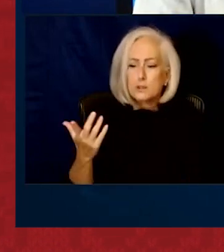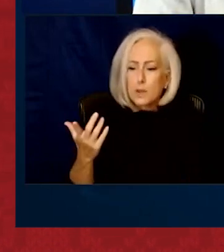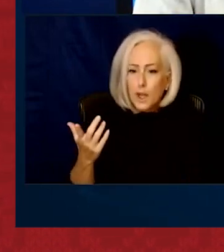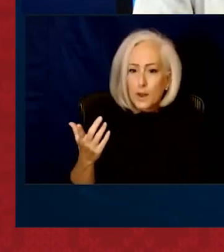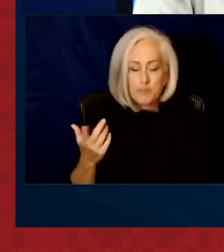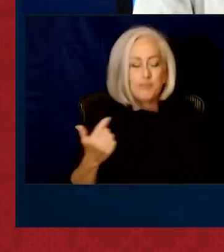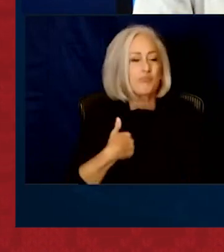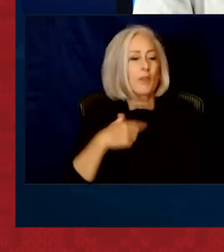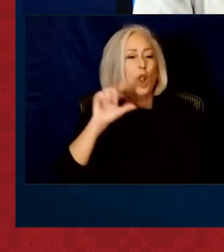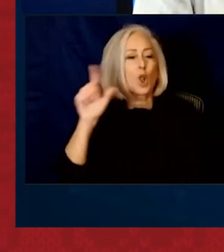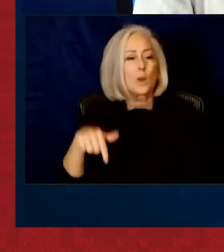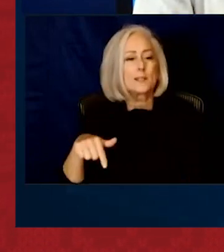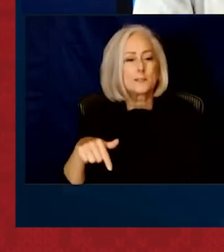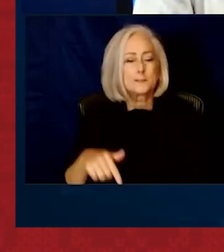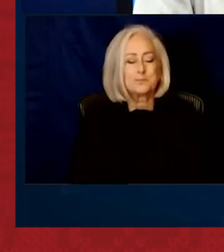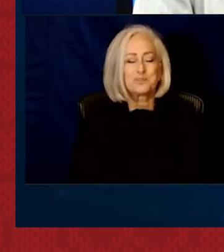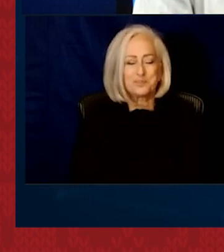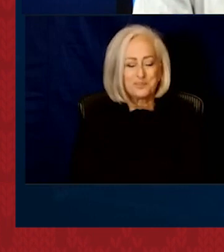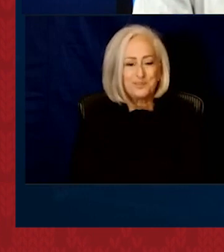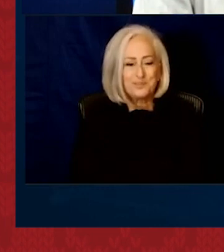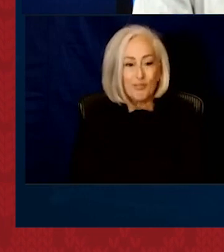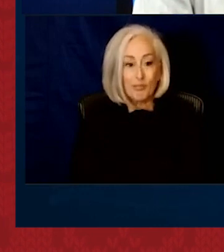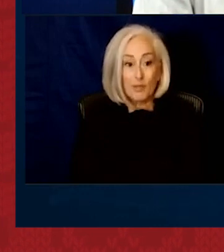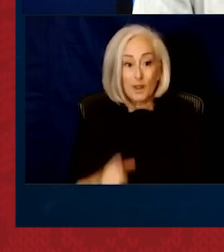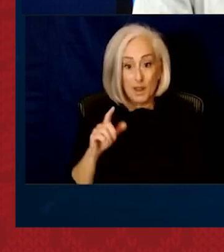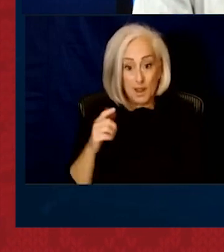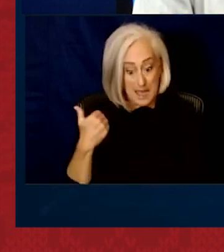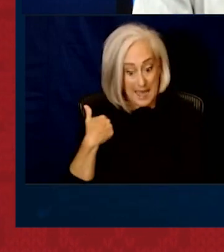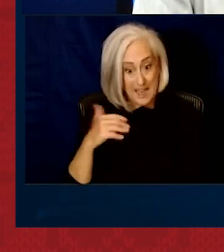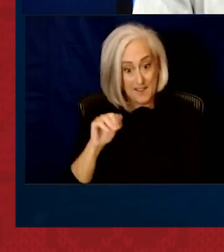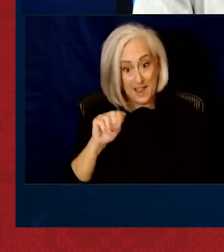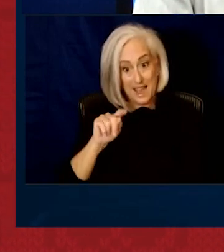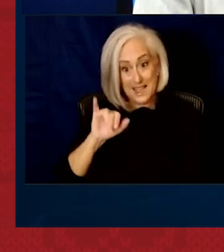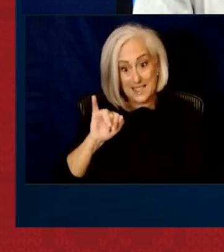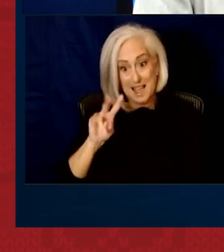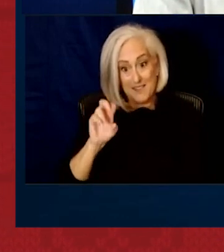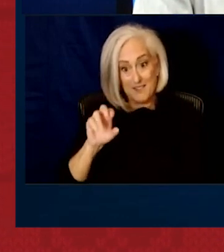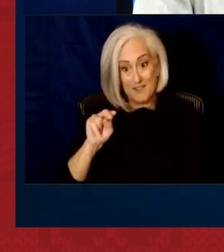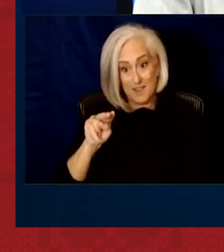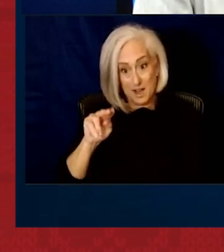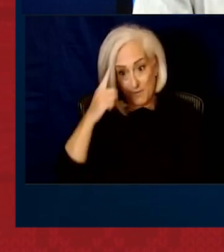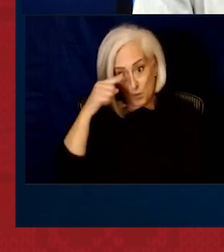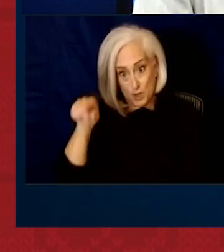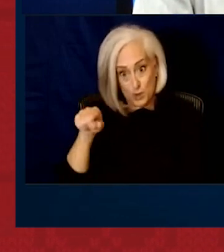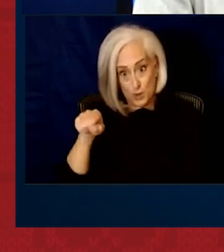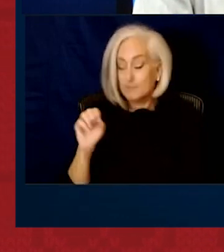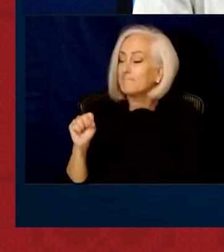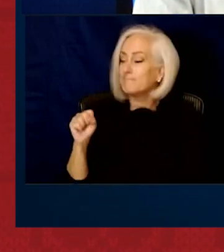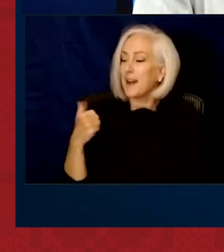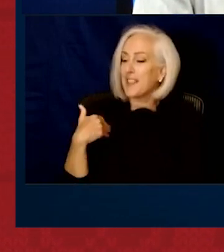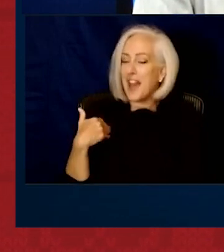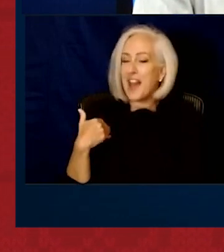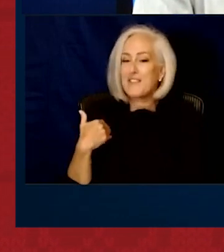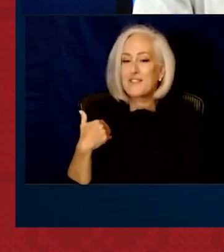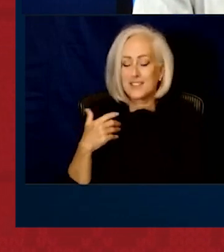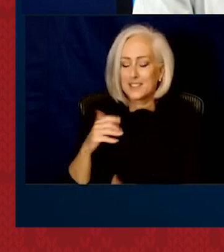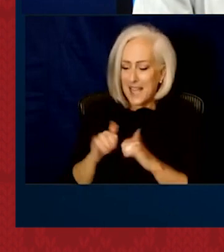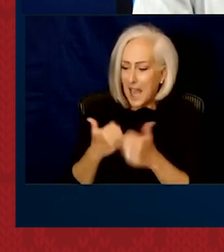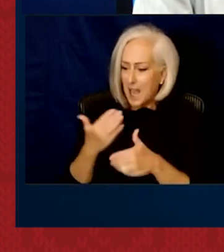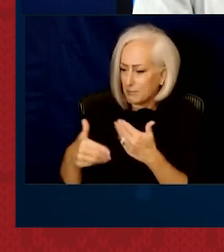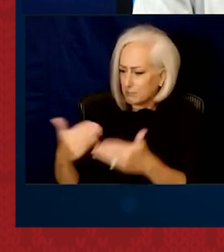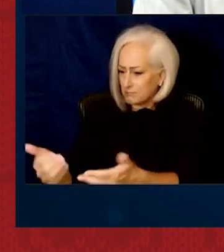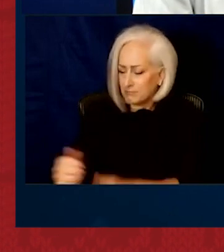ended up at Lawrence. All right, and they had some anti-venom for you? Yes, they do have the anti-venom. And how did that go?